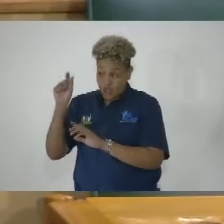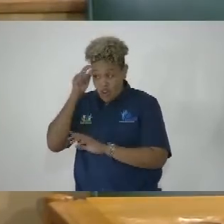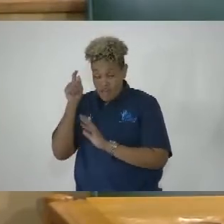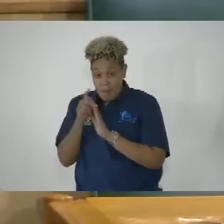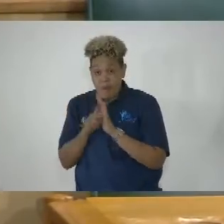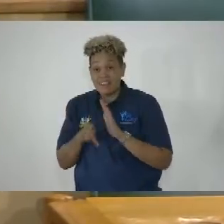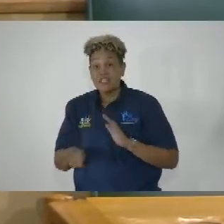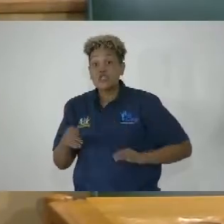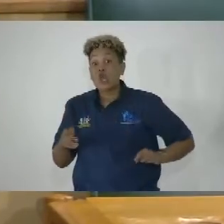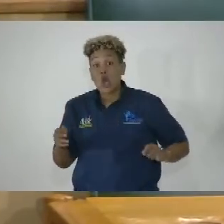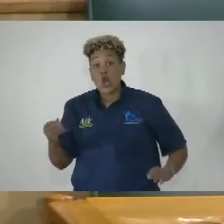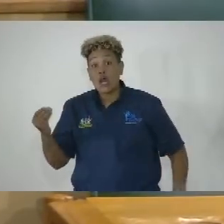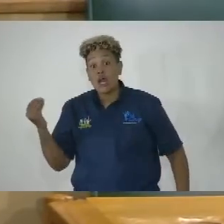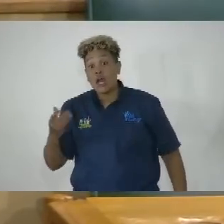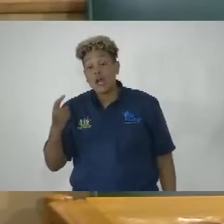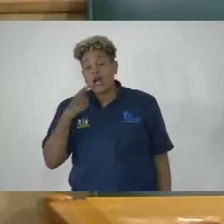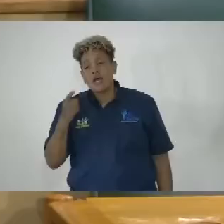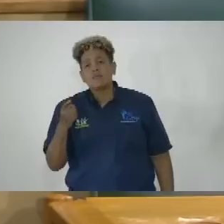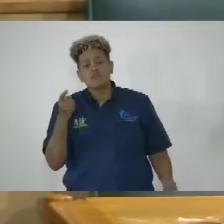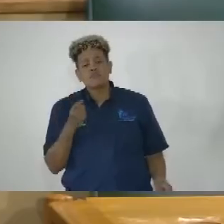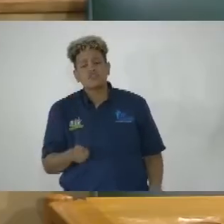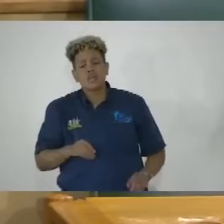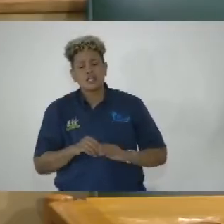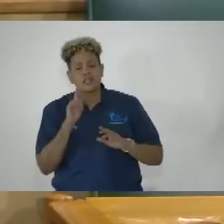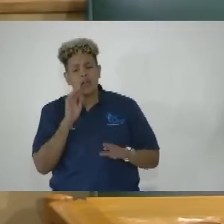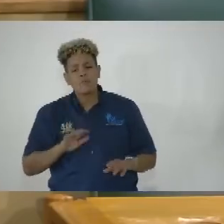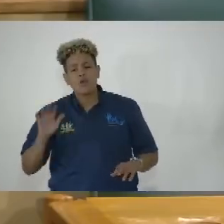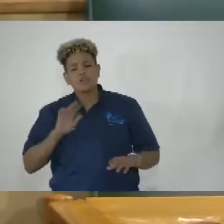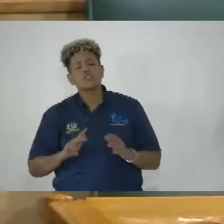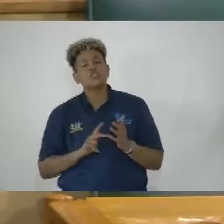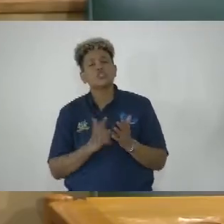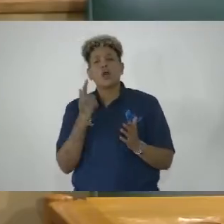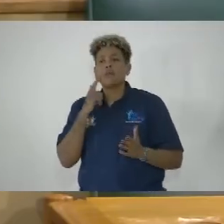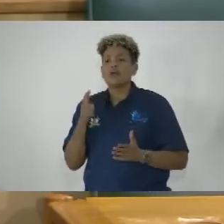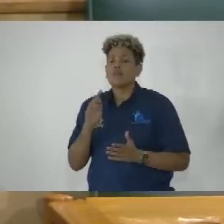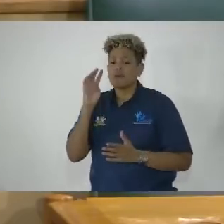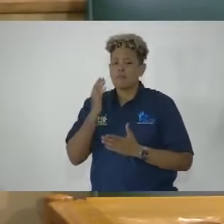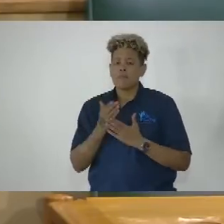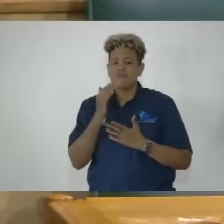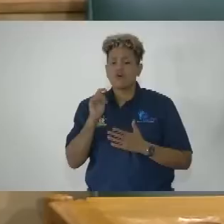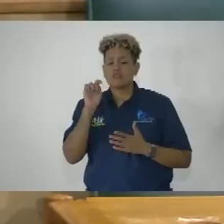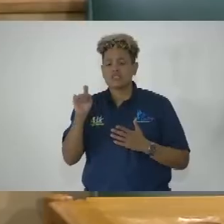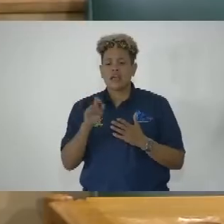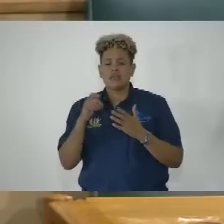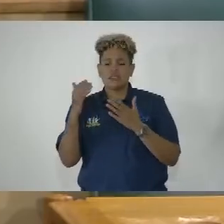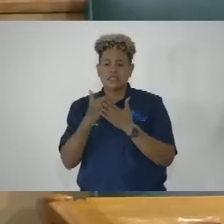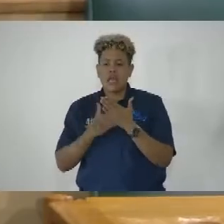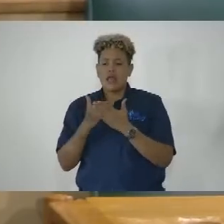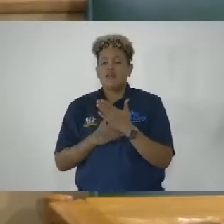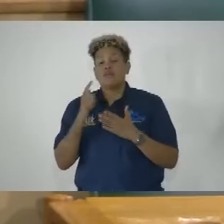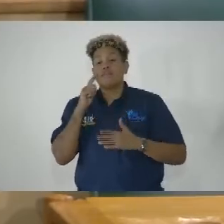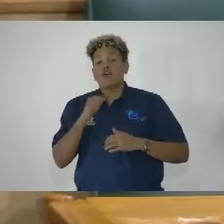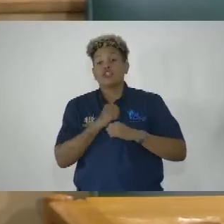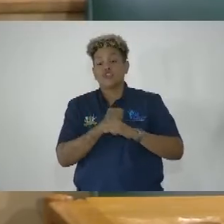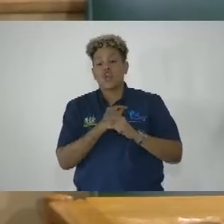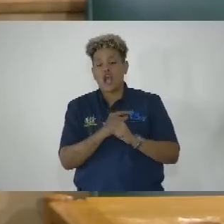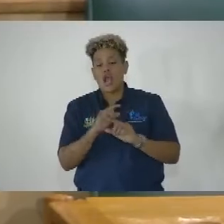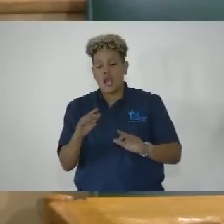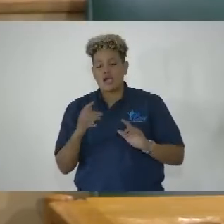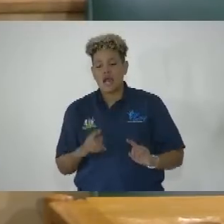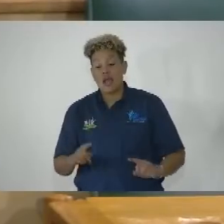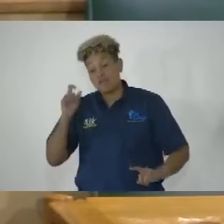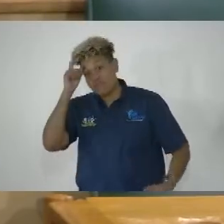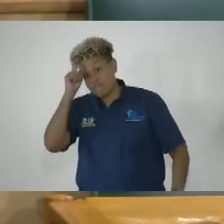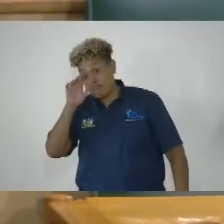court, resulted in an approximate doubling of before-tax salaries for security guards.